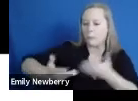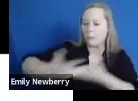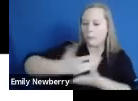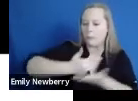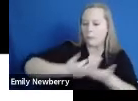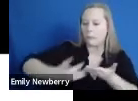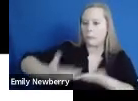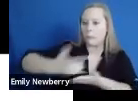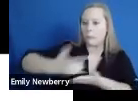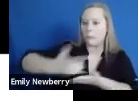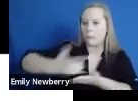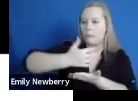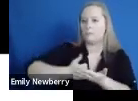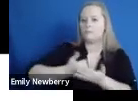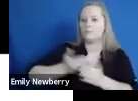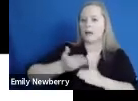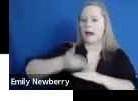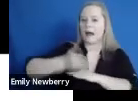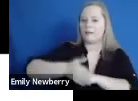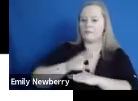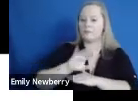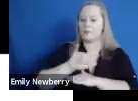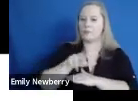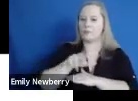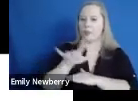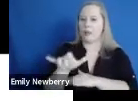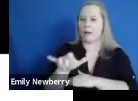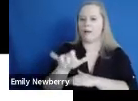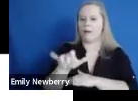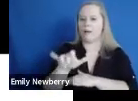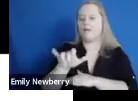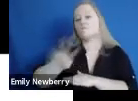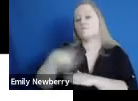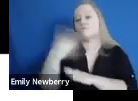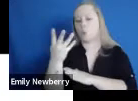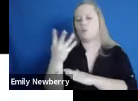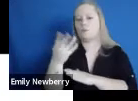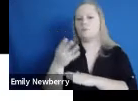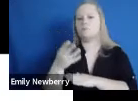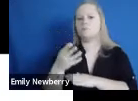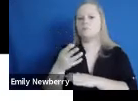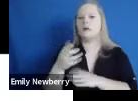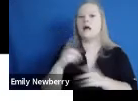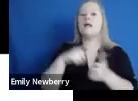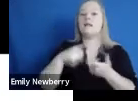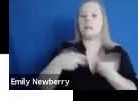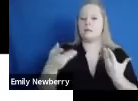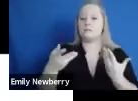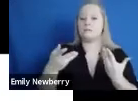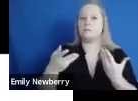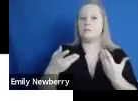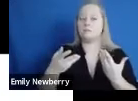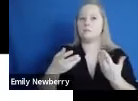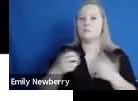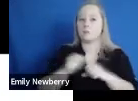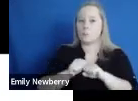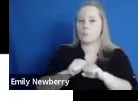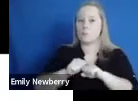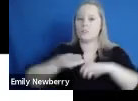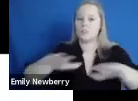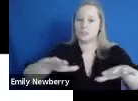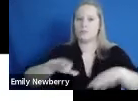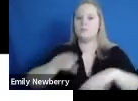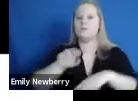the week after July 4th. And with that, we ship all our, well, some of our wheat to New Mexico